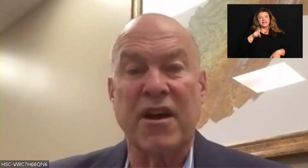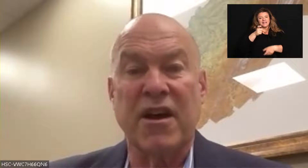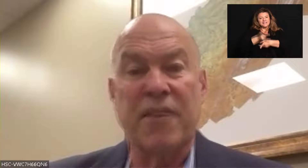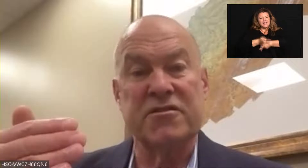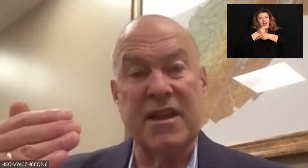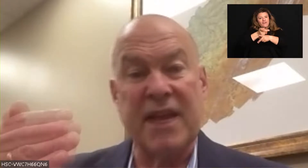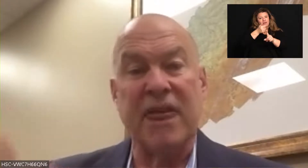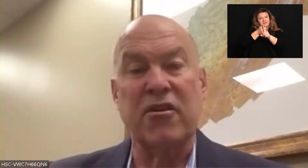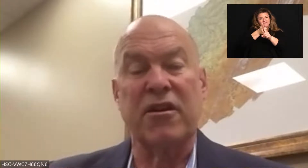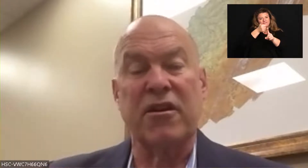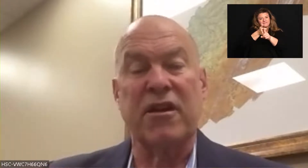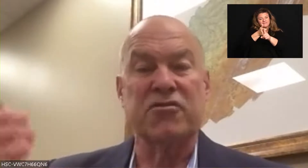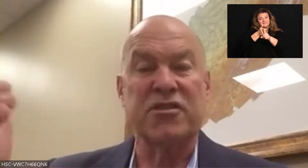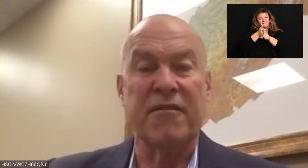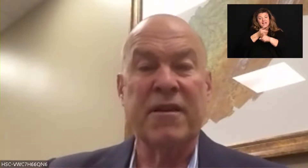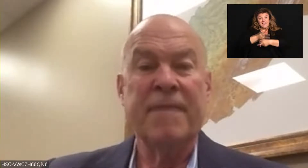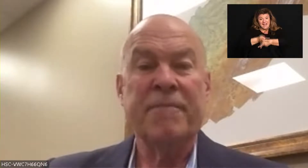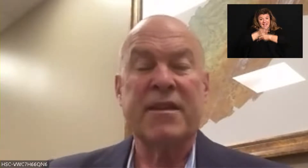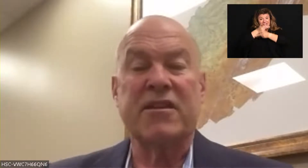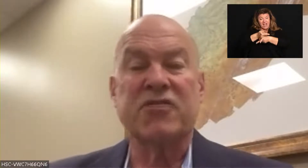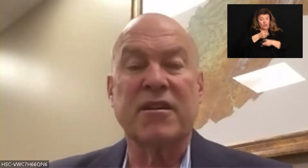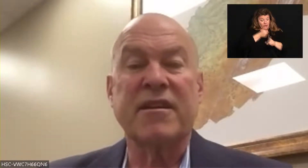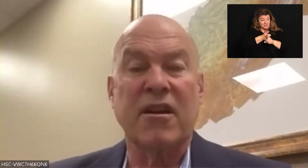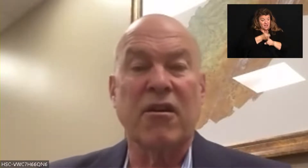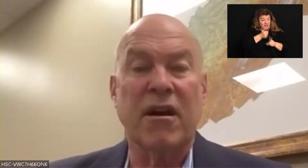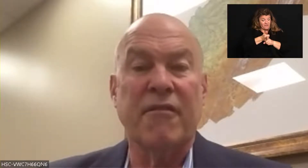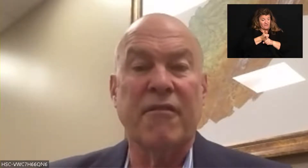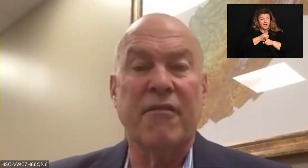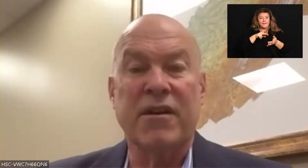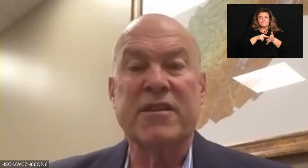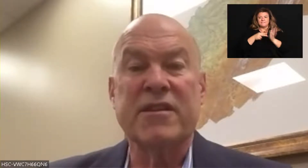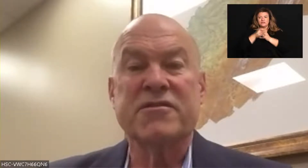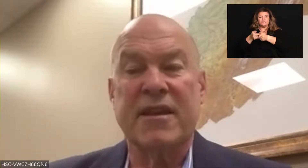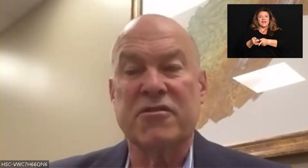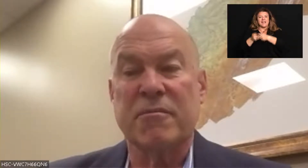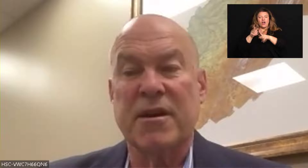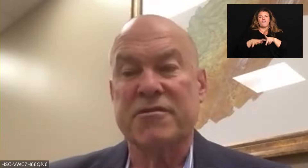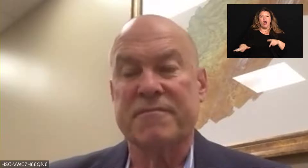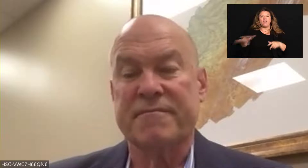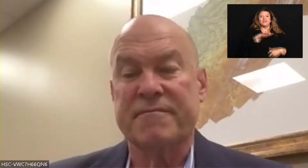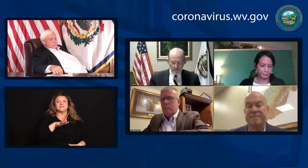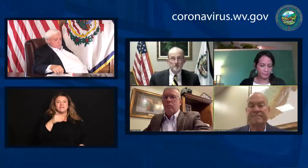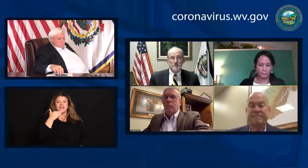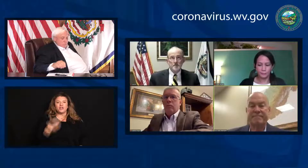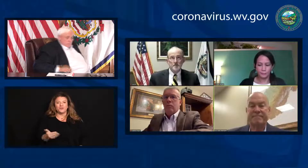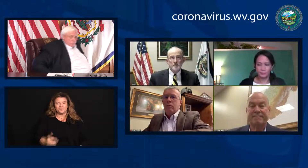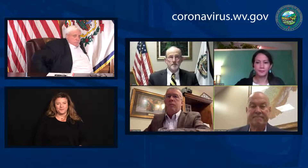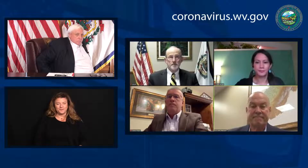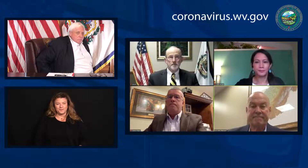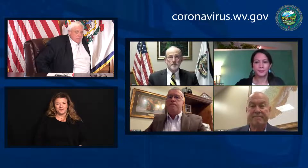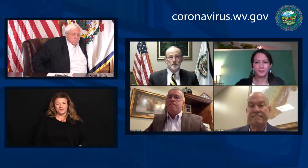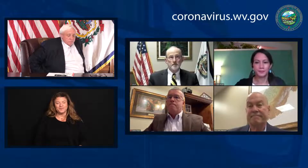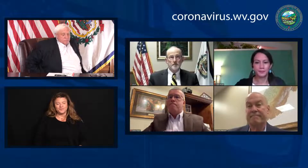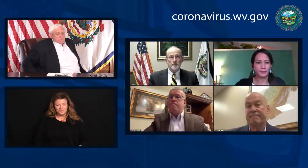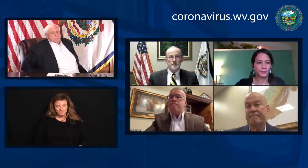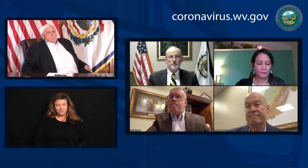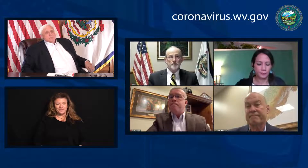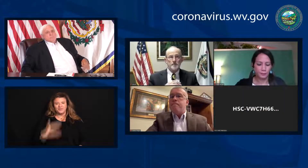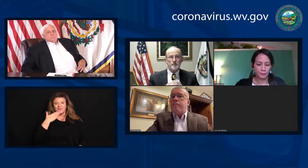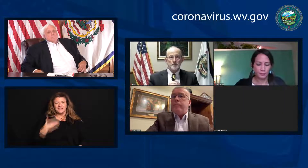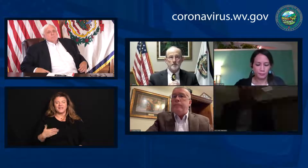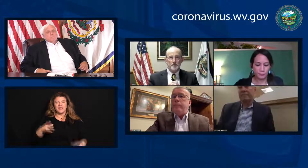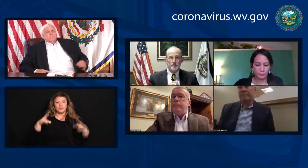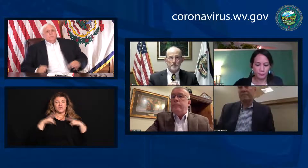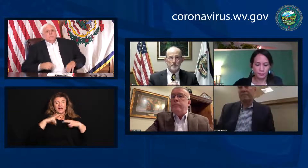yourself, because taking good care of yourself takes good care of all of us. Thank you so much. All right, thank you, Dr. Marsh.